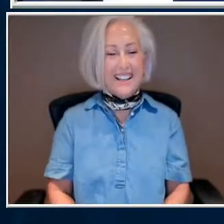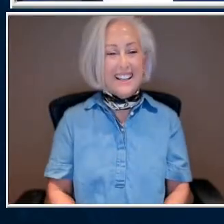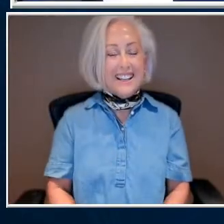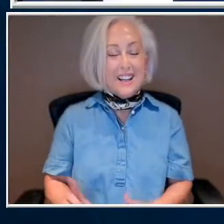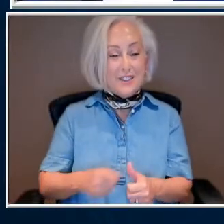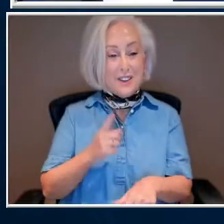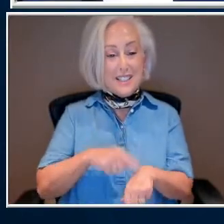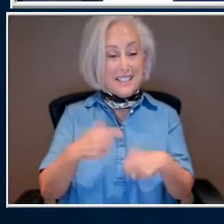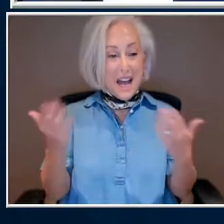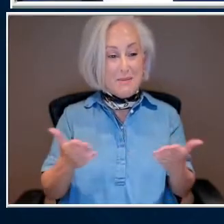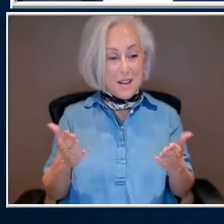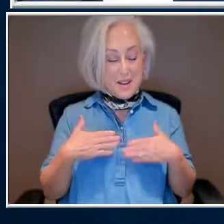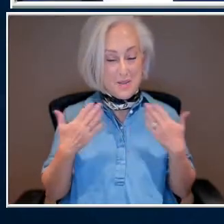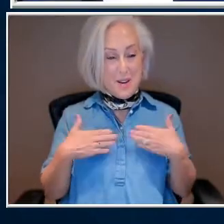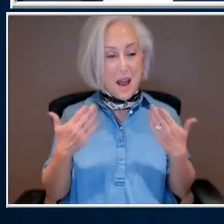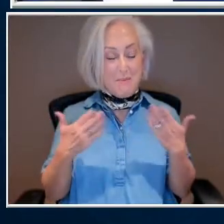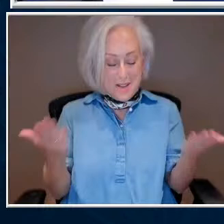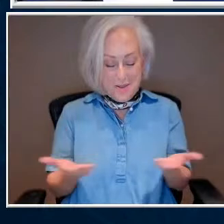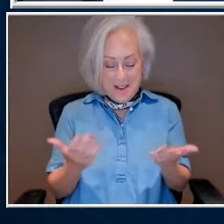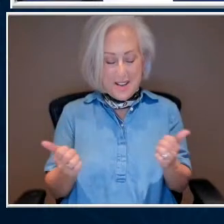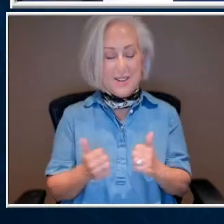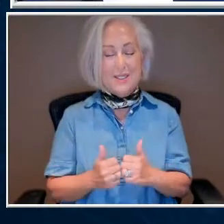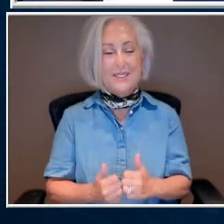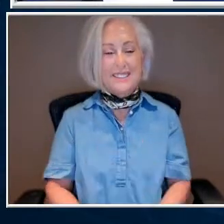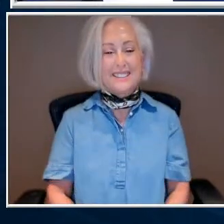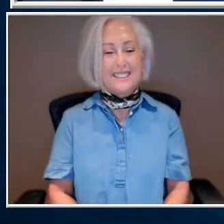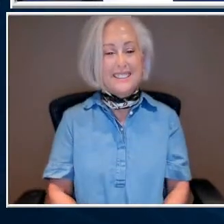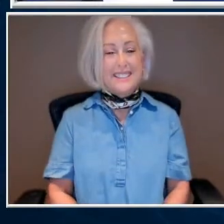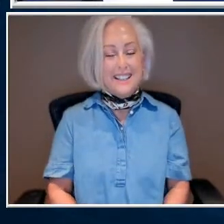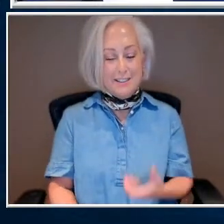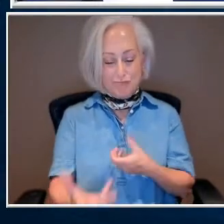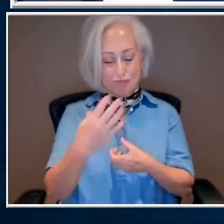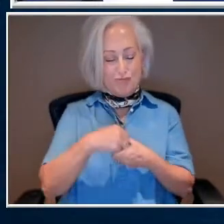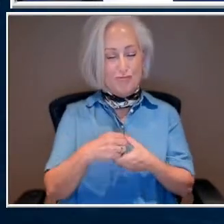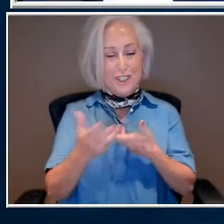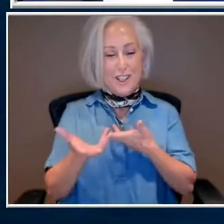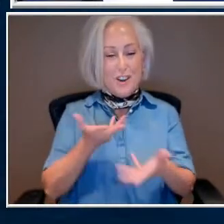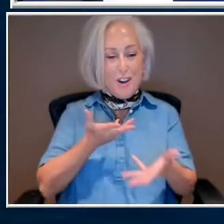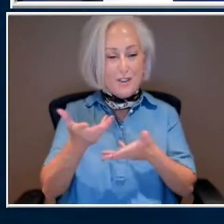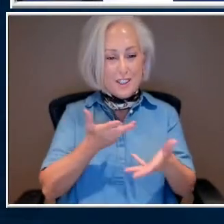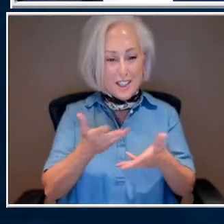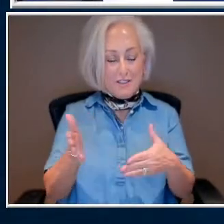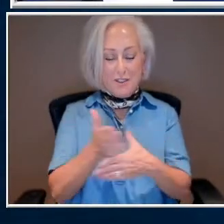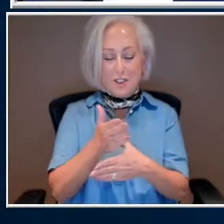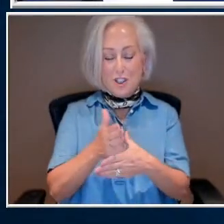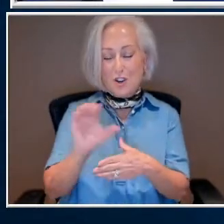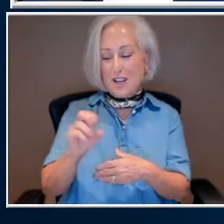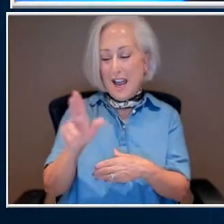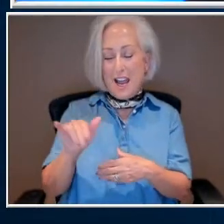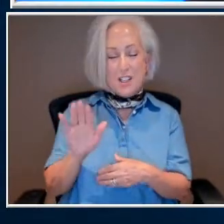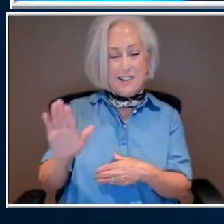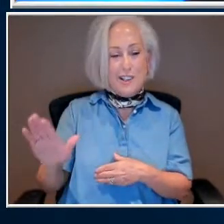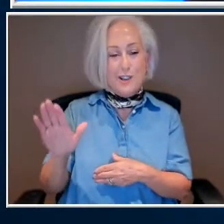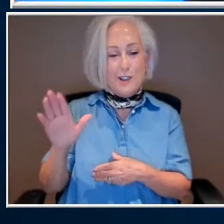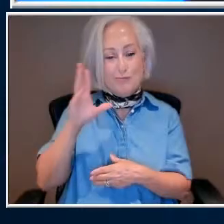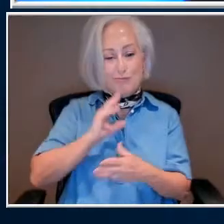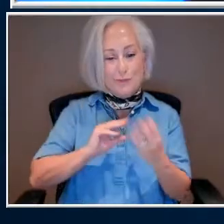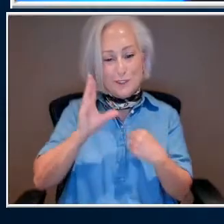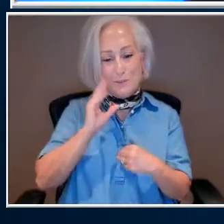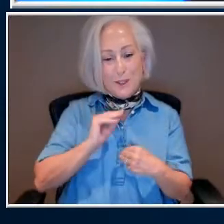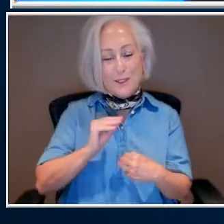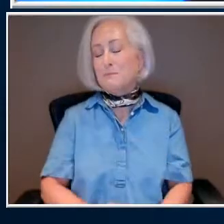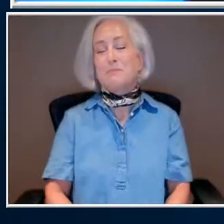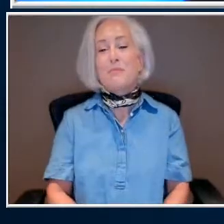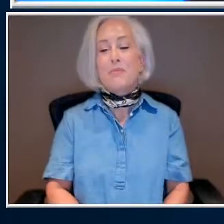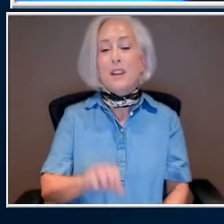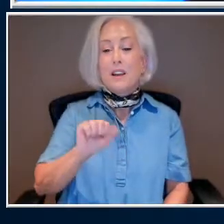have you on the show with us and joining the conversation and sharing more about Ashley's journey. Ashley, you work in a school